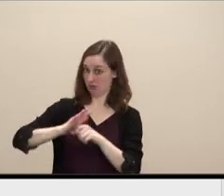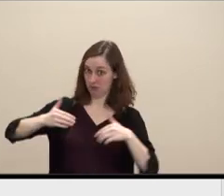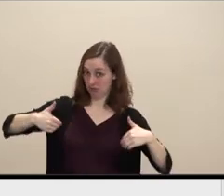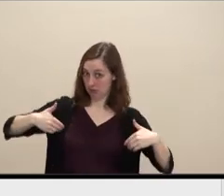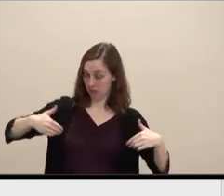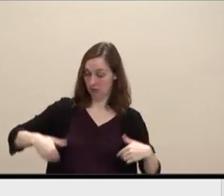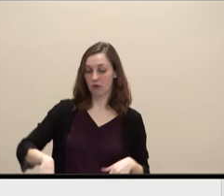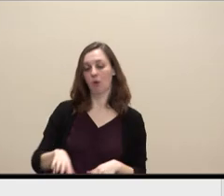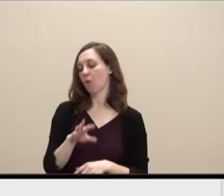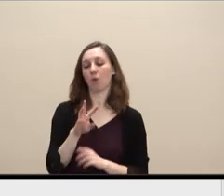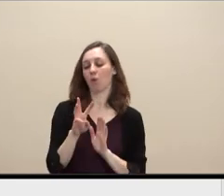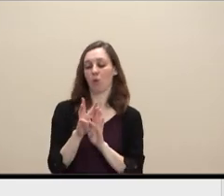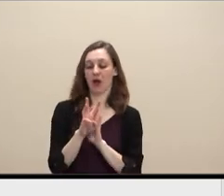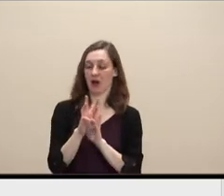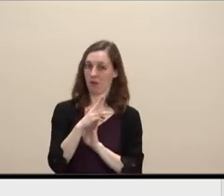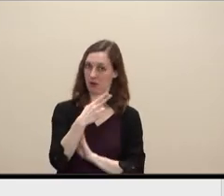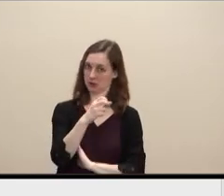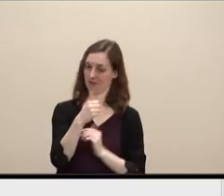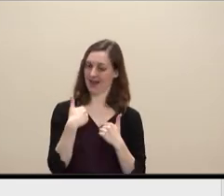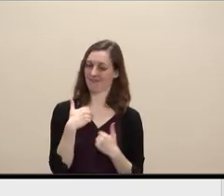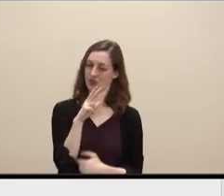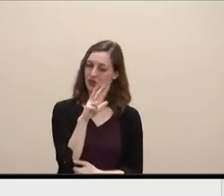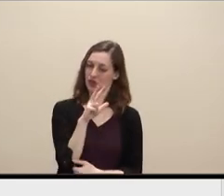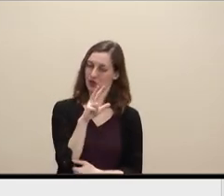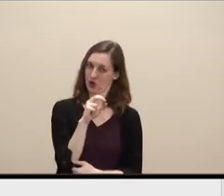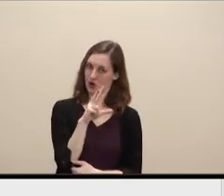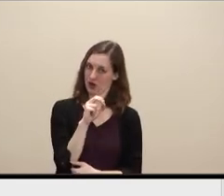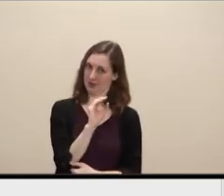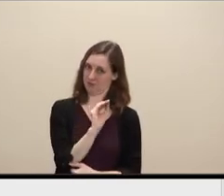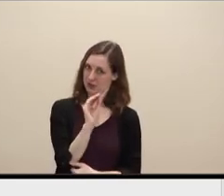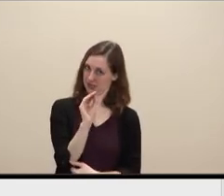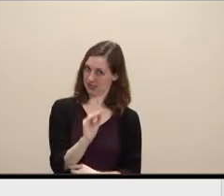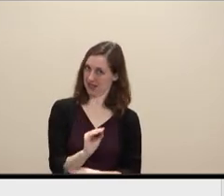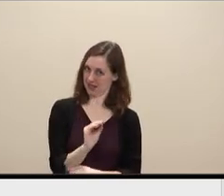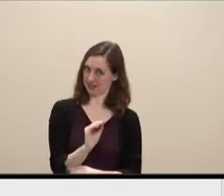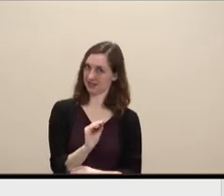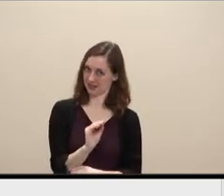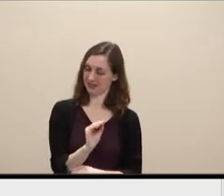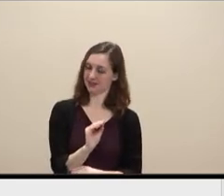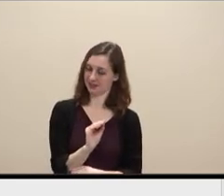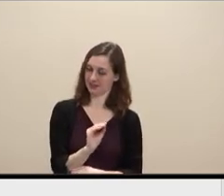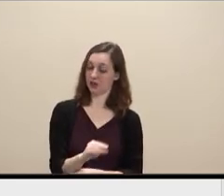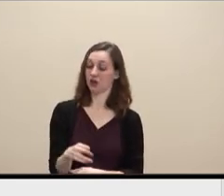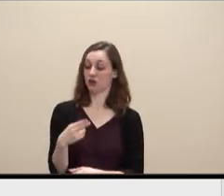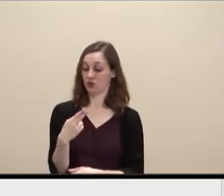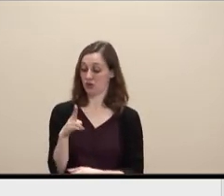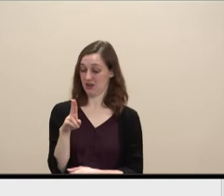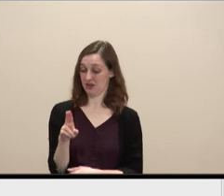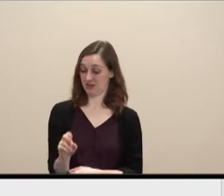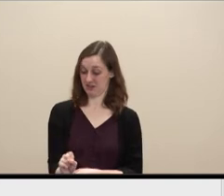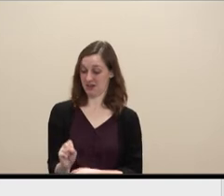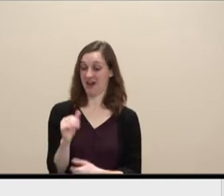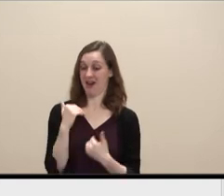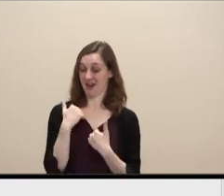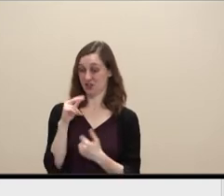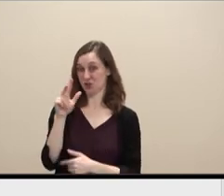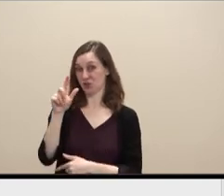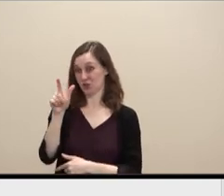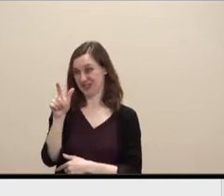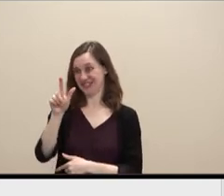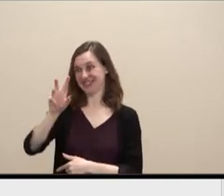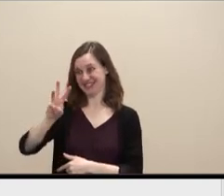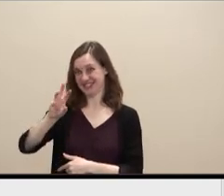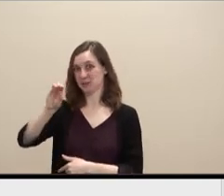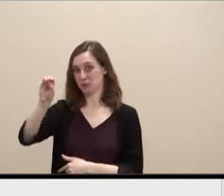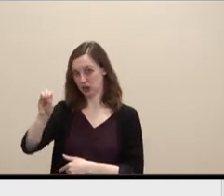had 30% of credits lost in the whole building, and University had 26%. So